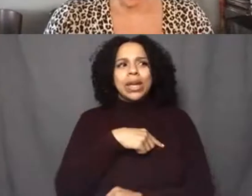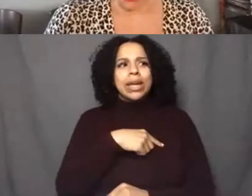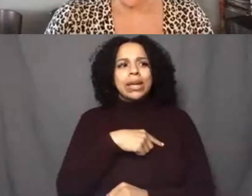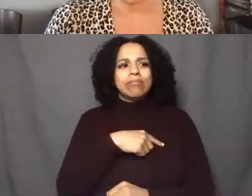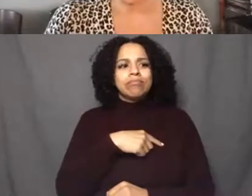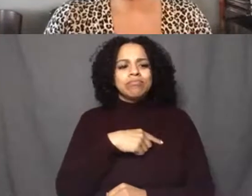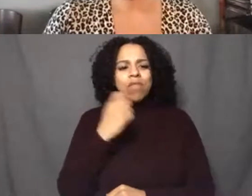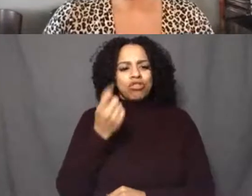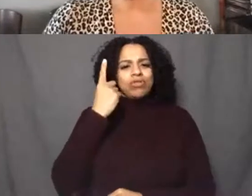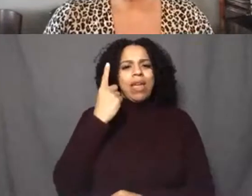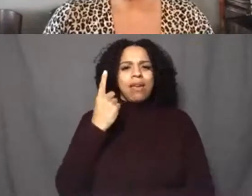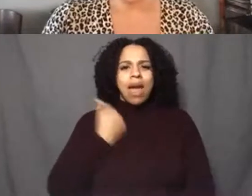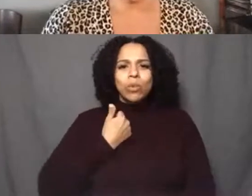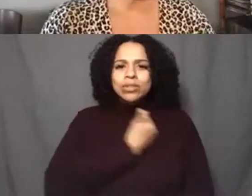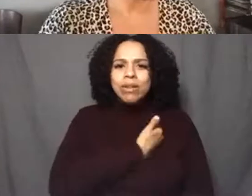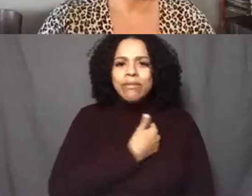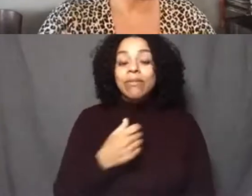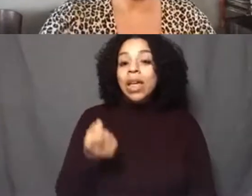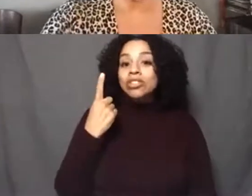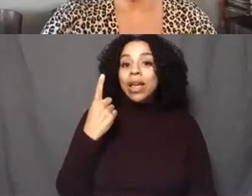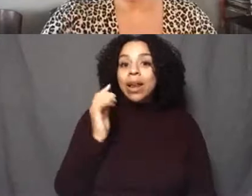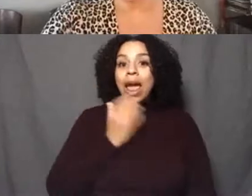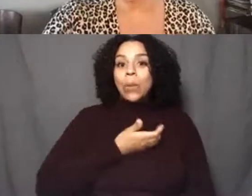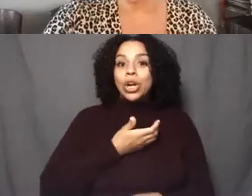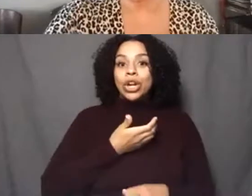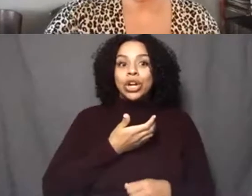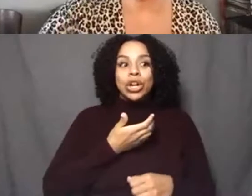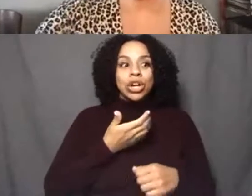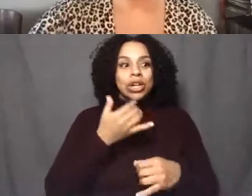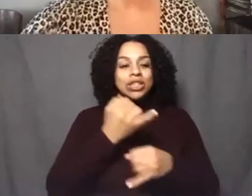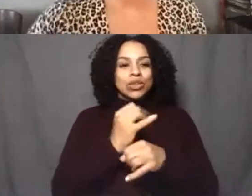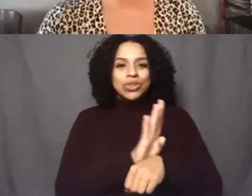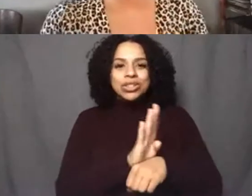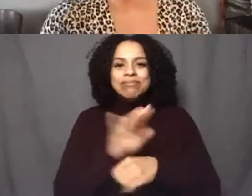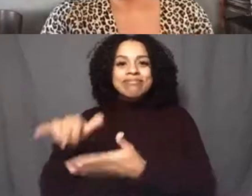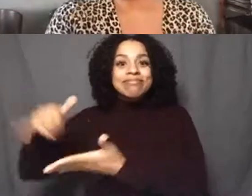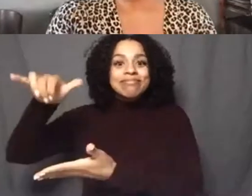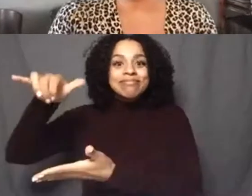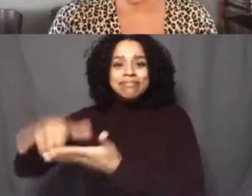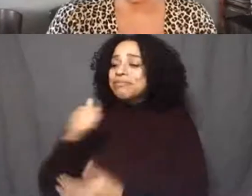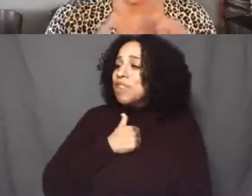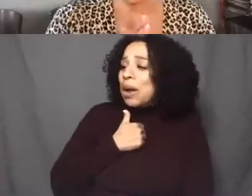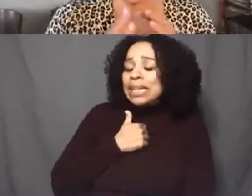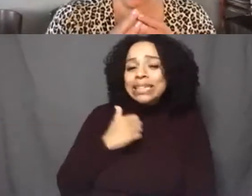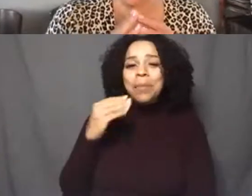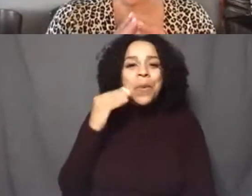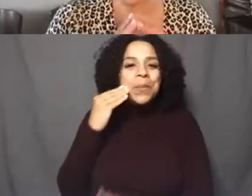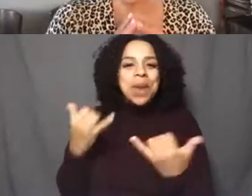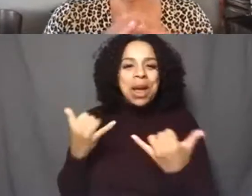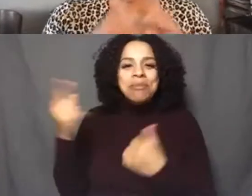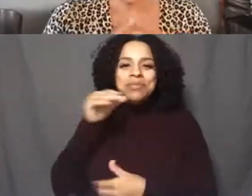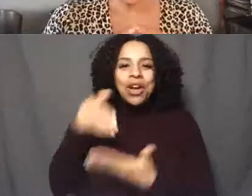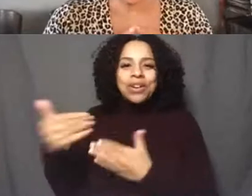understand our institutions and understand the country. Sorry, y'all, I'm at home, that's my daughter. Understand the country that